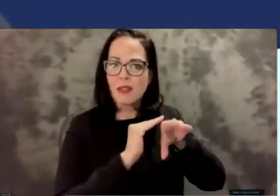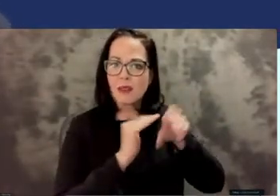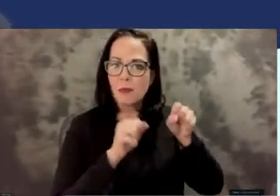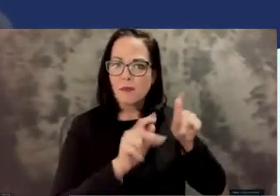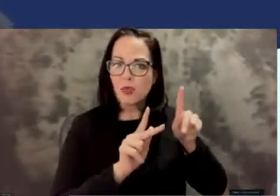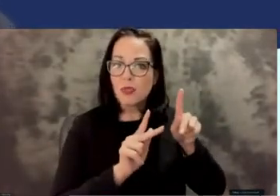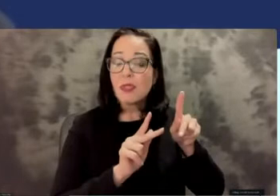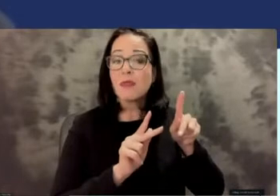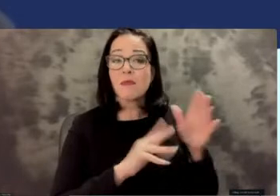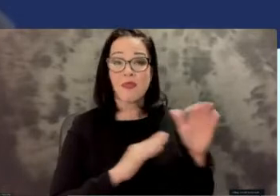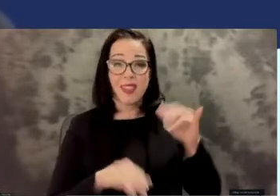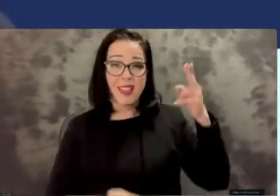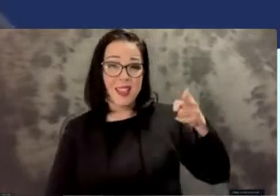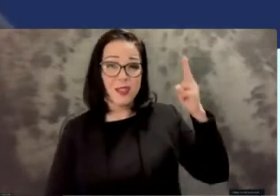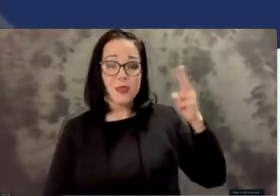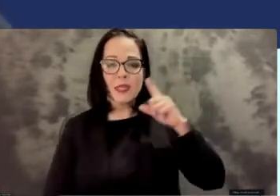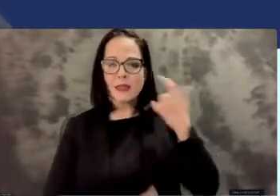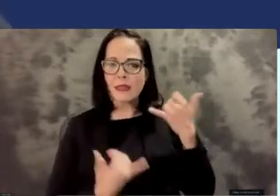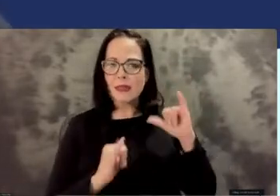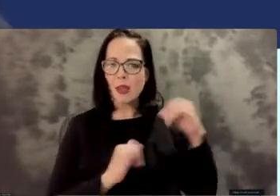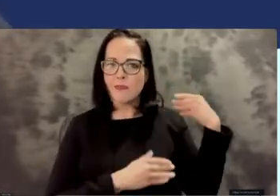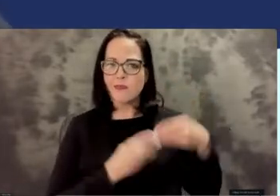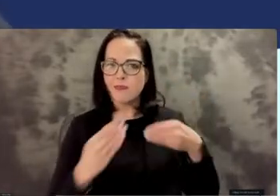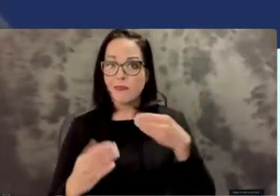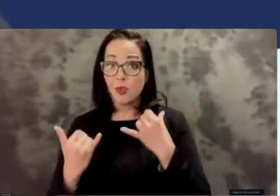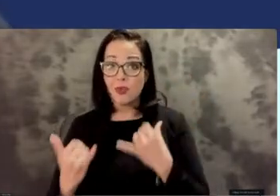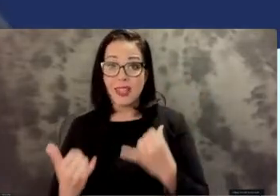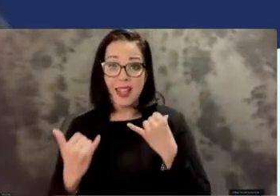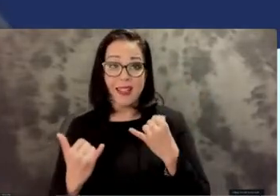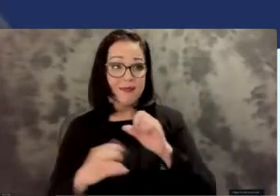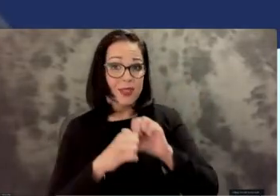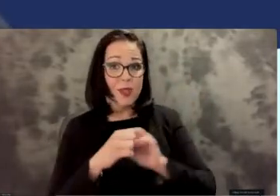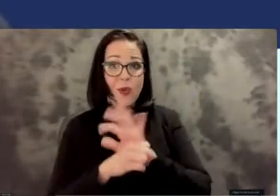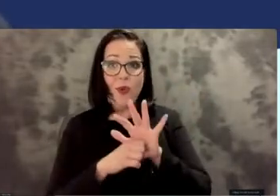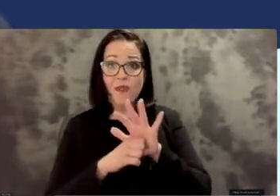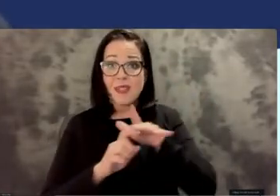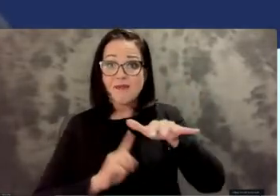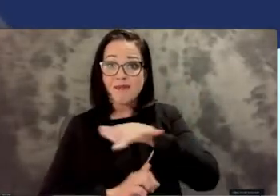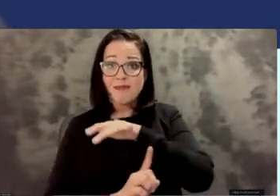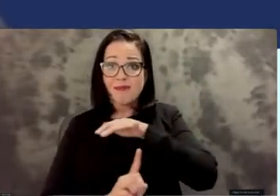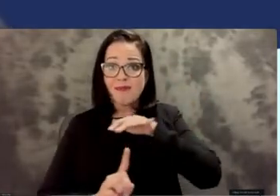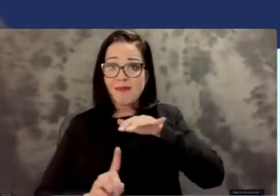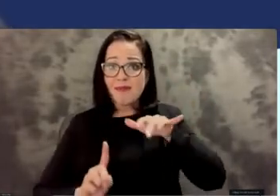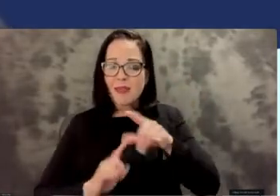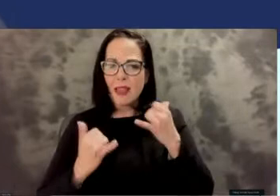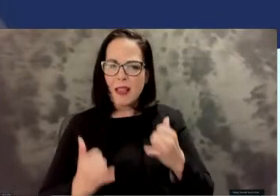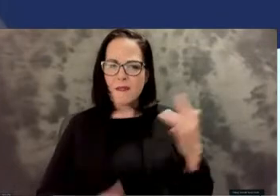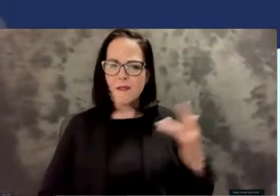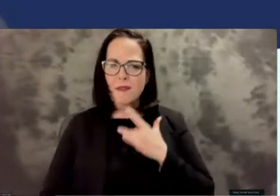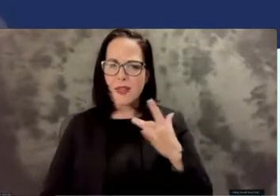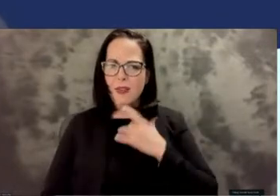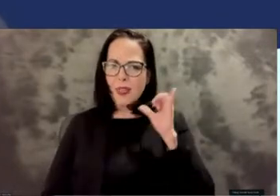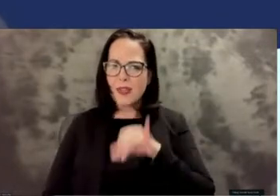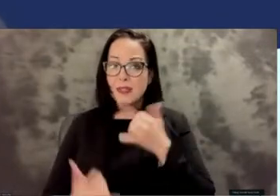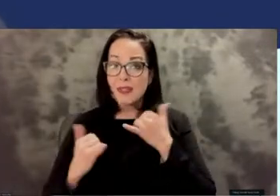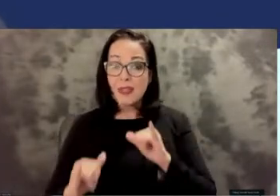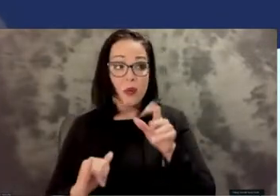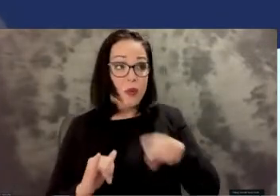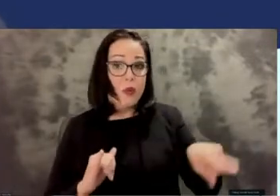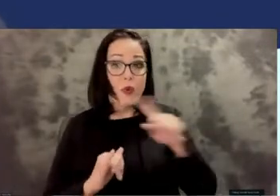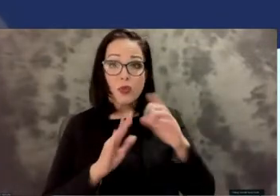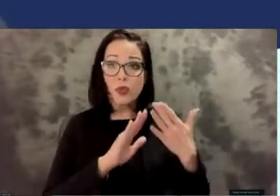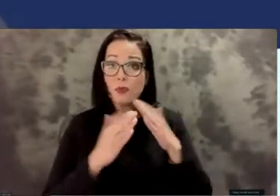And that history remains all too present in the current COVID-19 landscape. Communities of color have been overrepresented